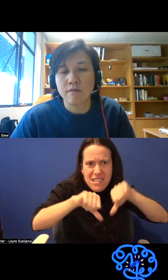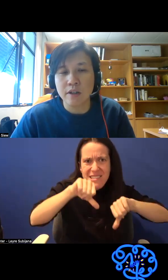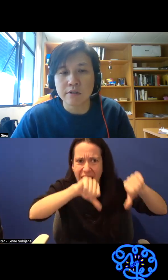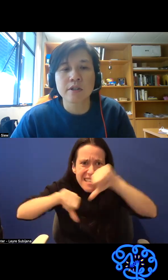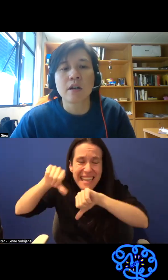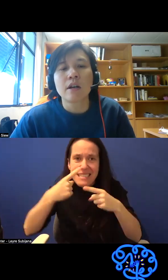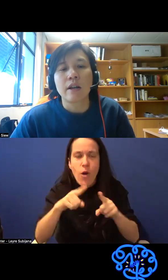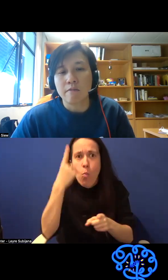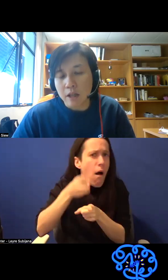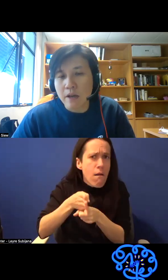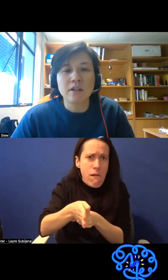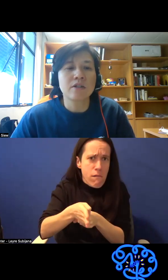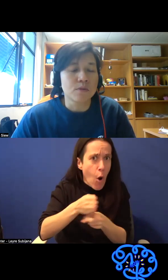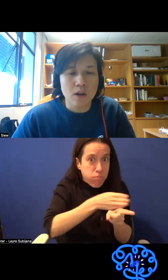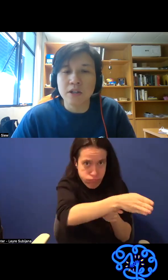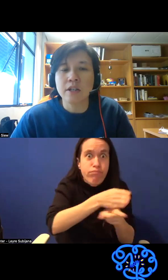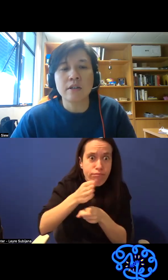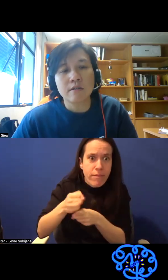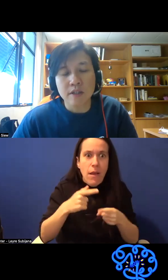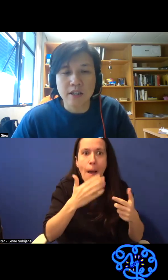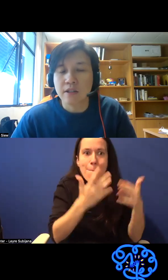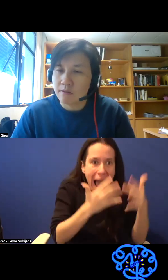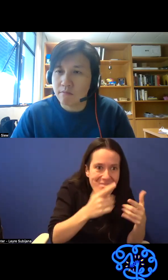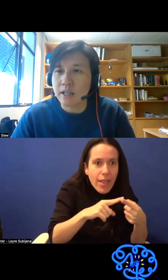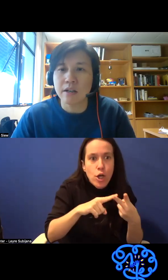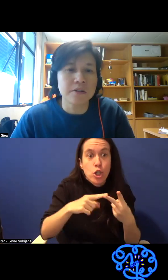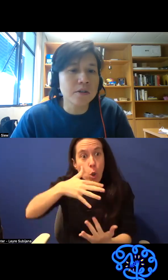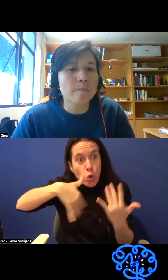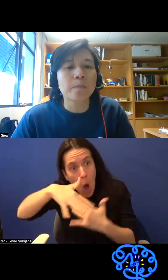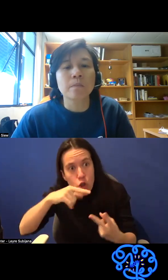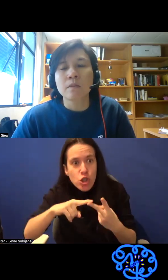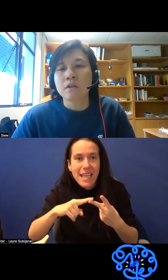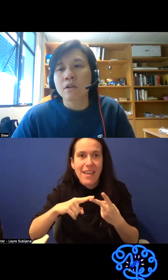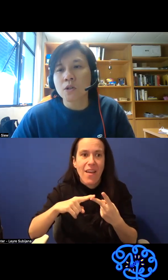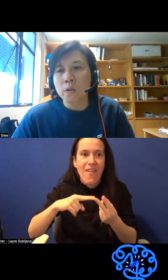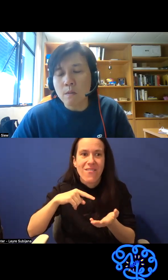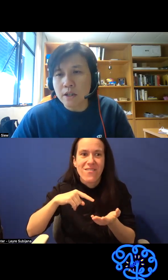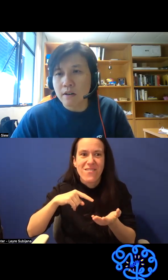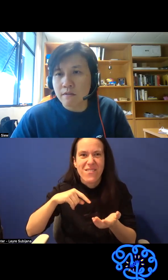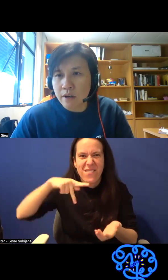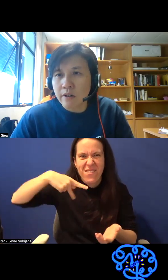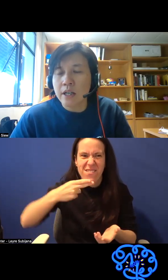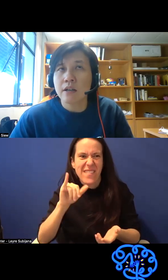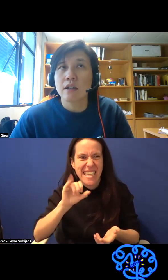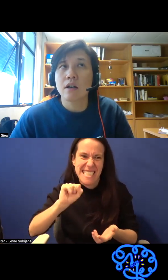scientific fields like mathematics, sociology, physics, and many others. So networks